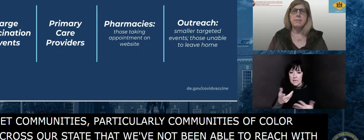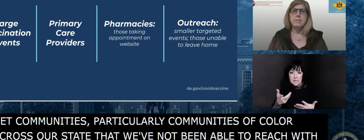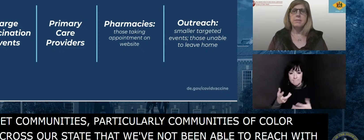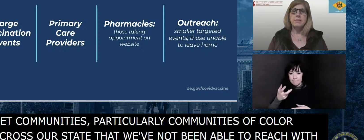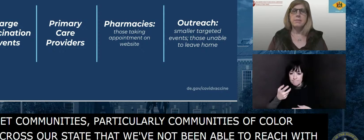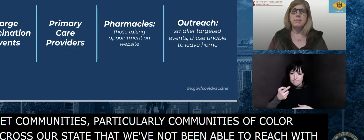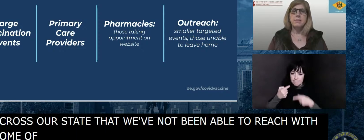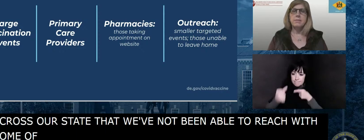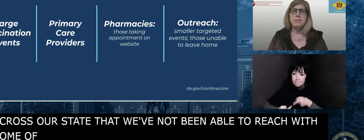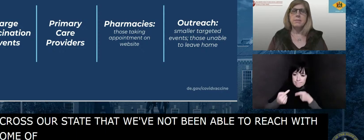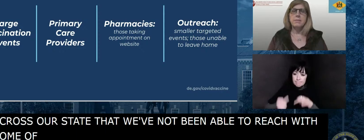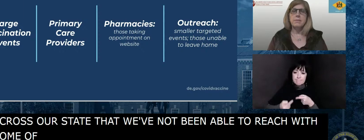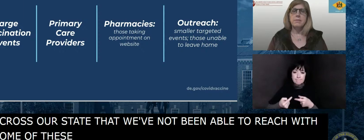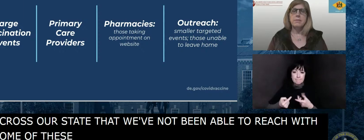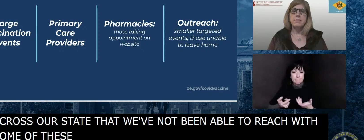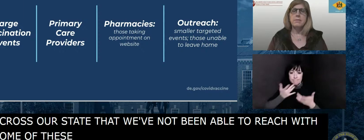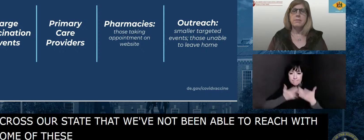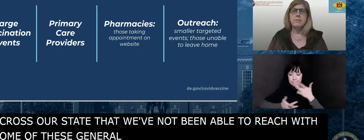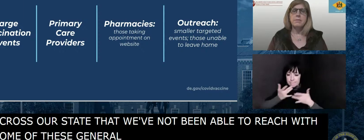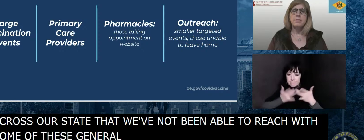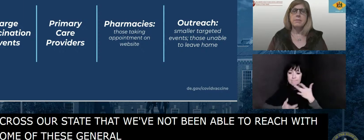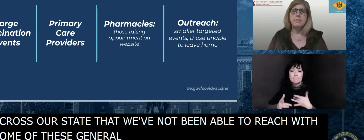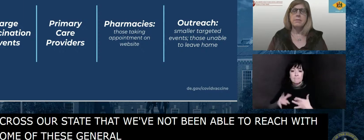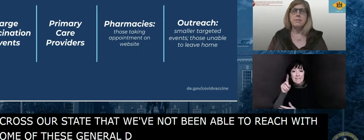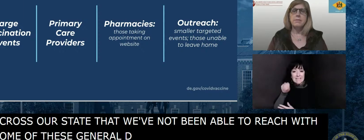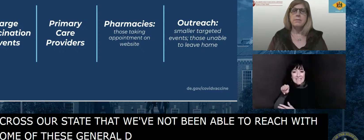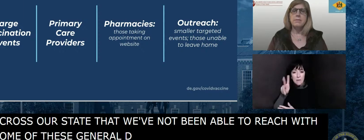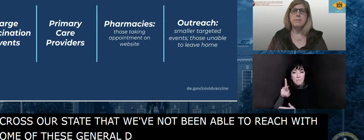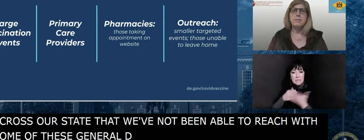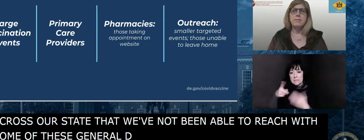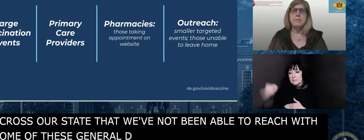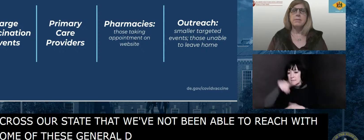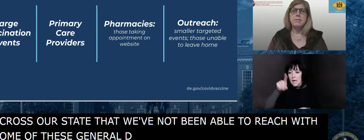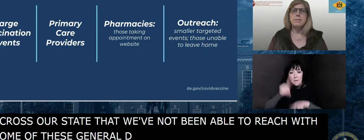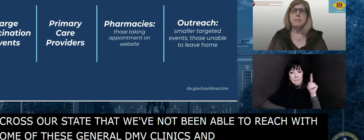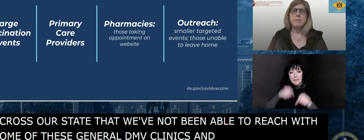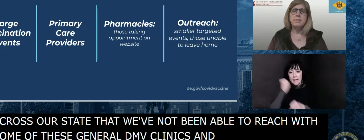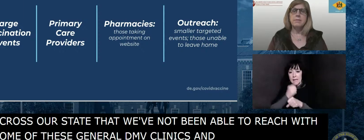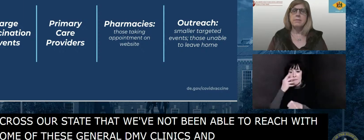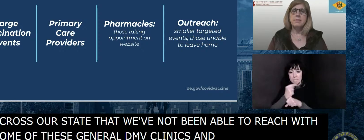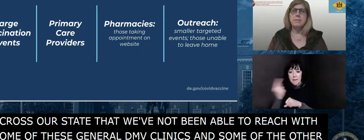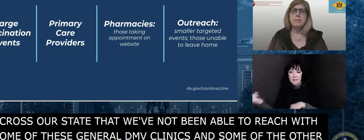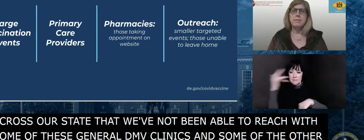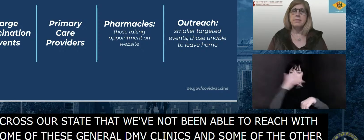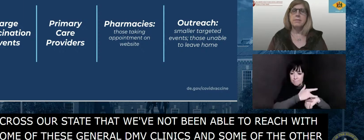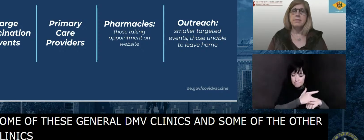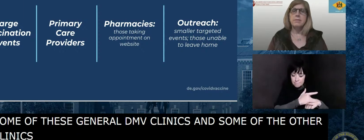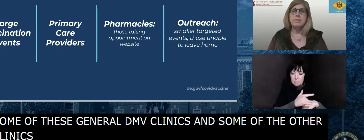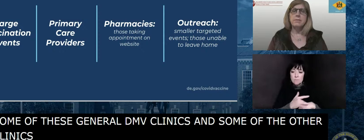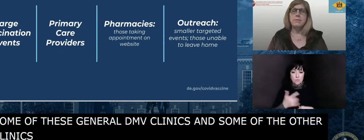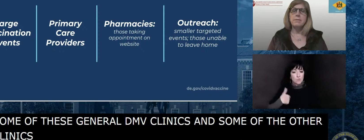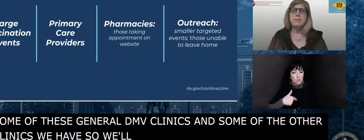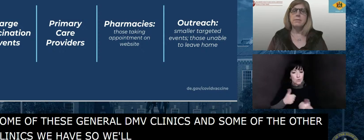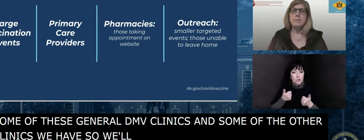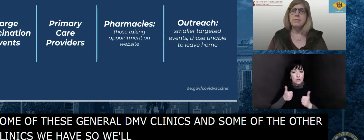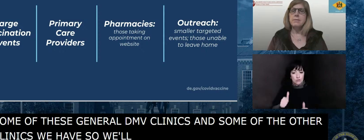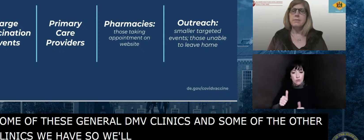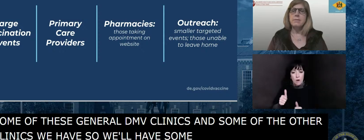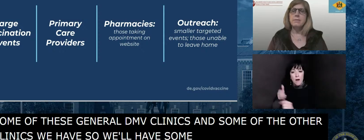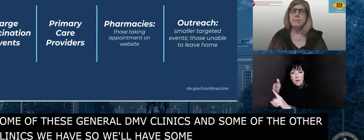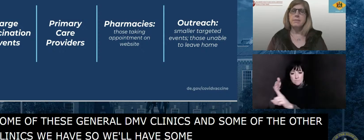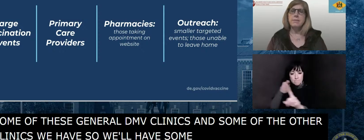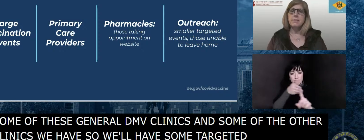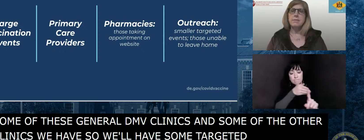DMV clinics and some of the other clinics we have. And so we'll have some targeted outreach there. We did have one